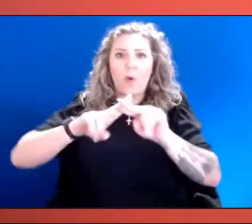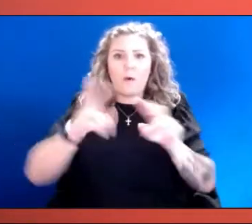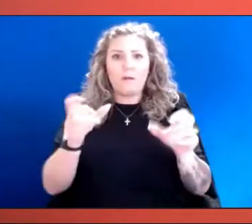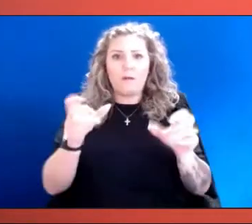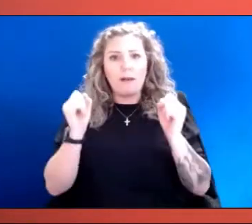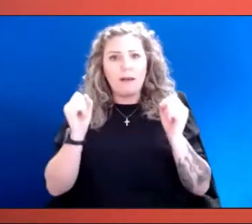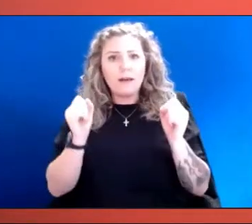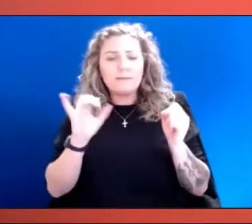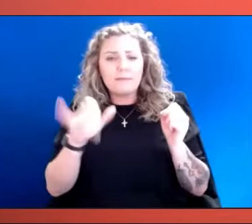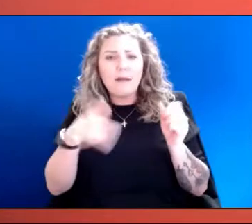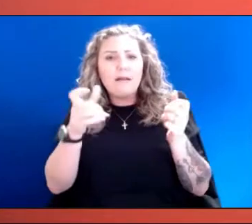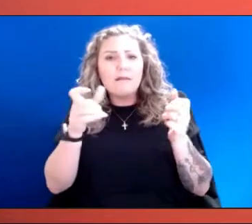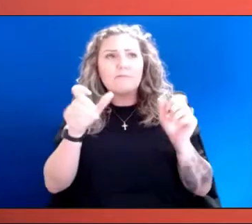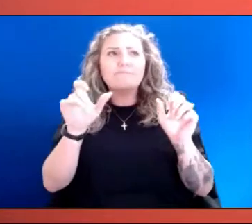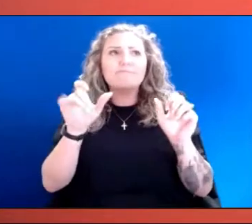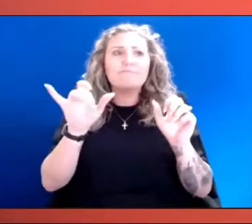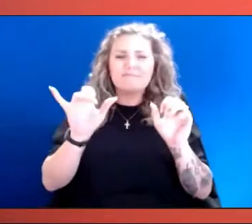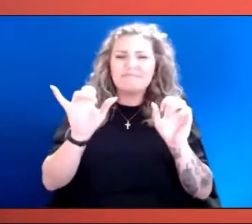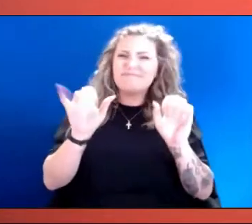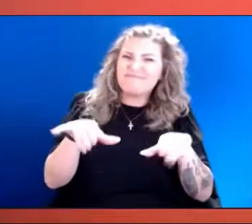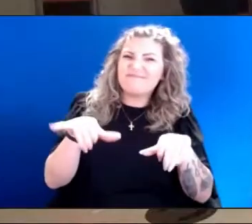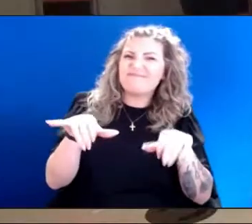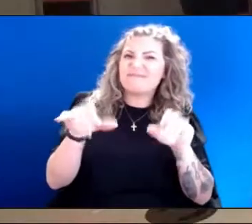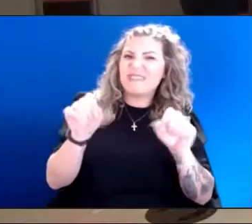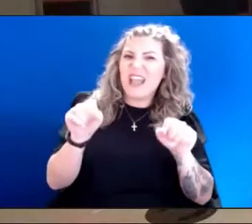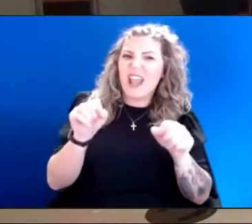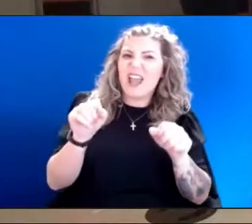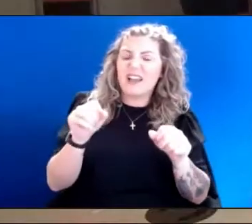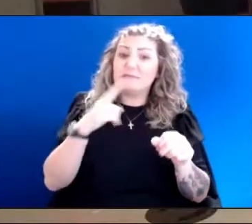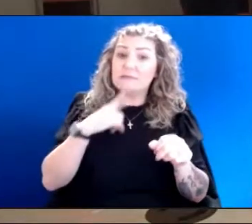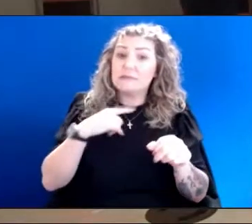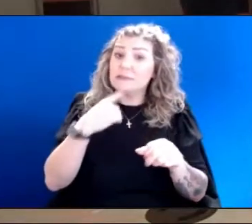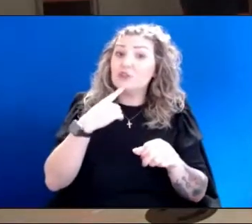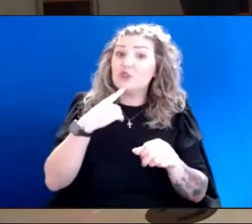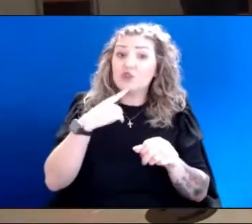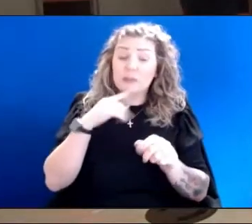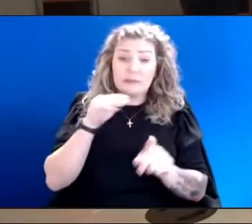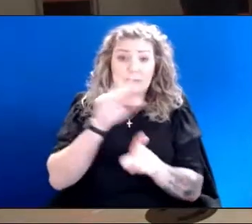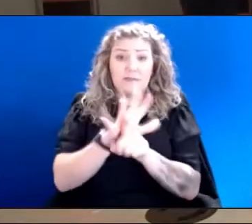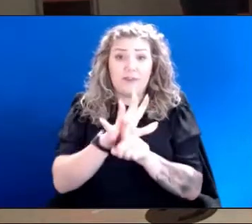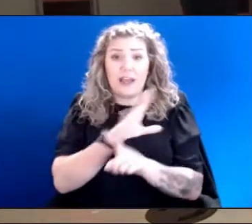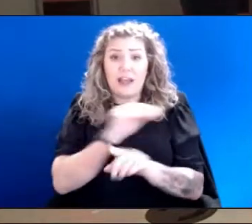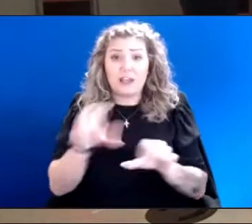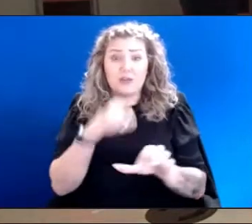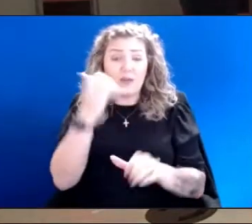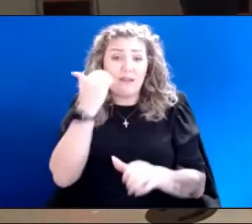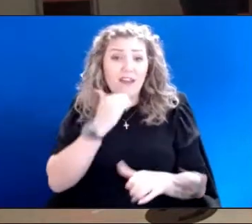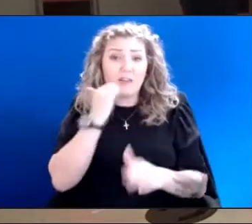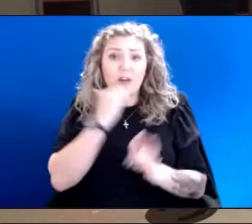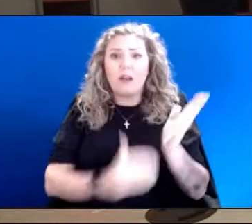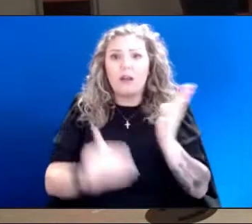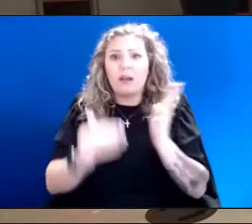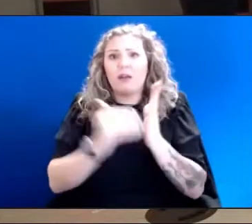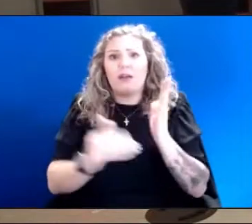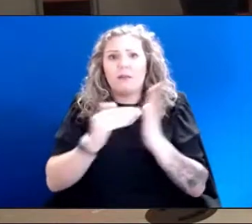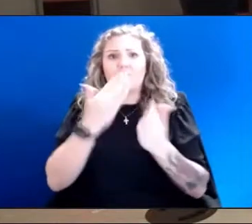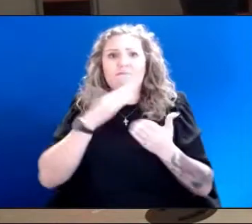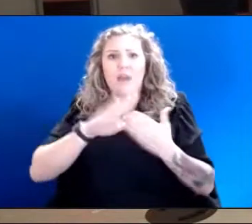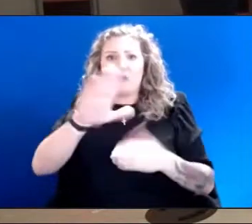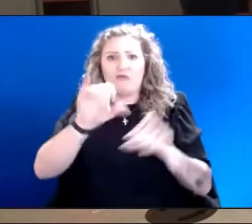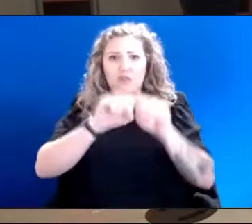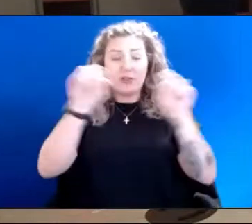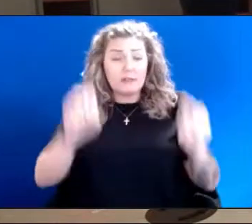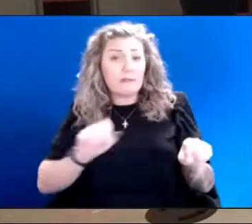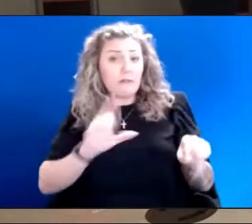ways, it can have a pretty dramatic effect. And then doing that every day then Over can and really over, be yes. bad for your system. Dr. Noelenik,